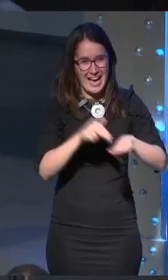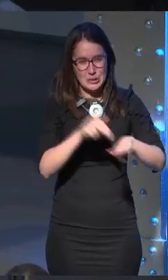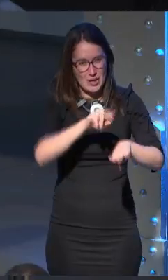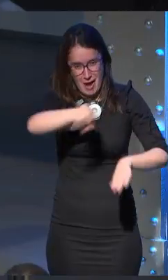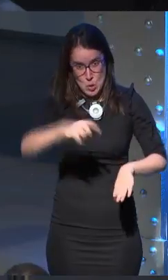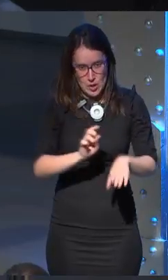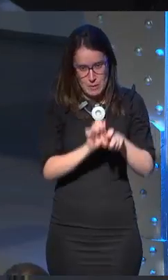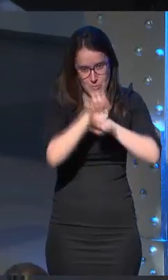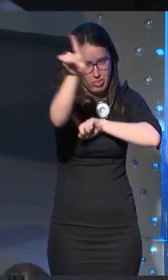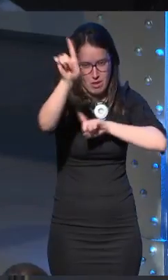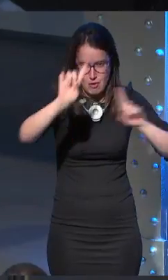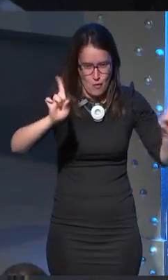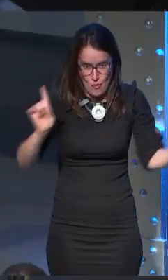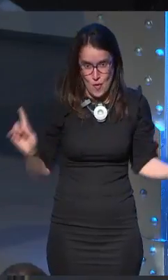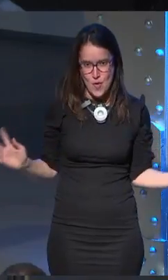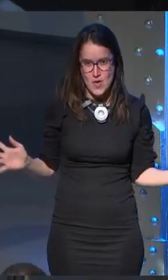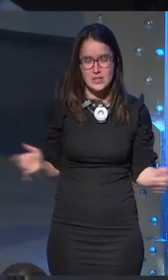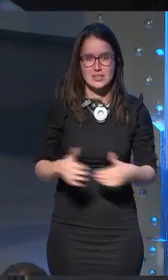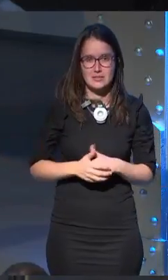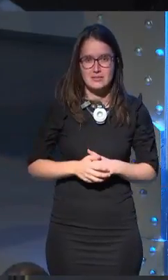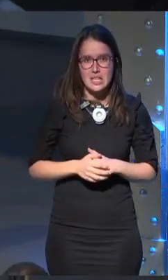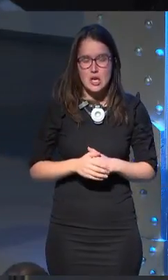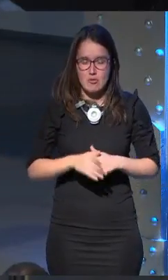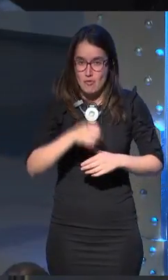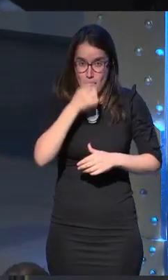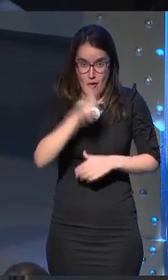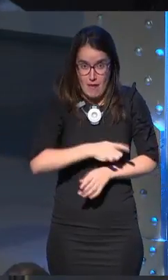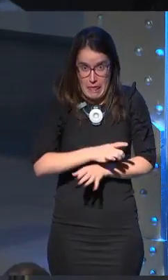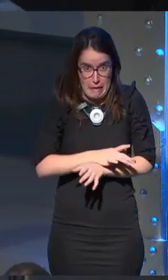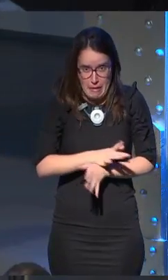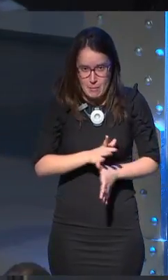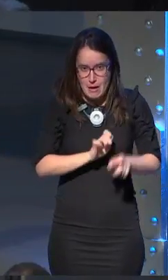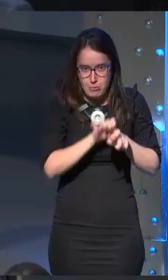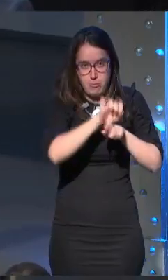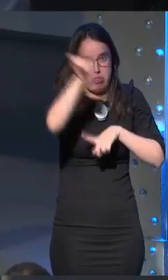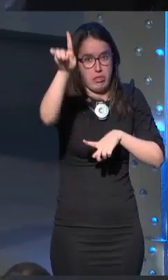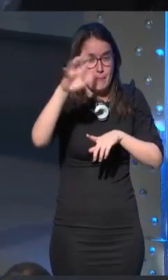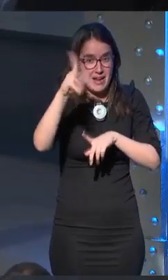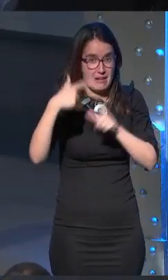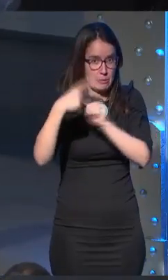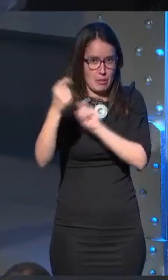gas. One that is not as helpful in space as rocket fuel.